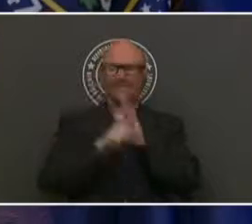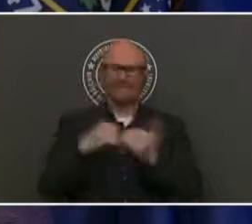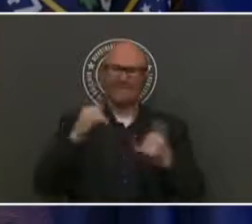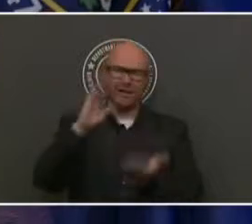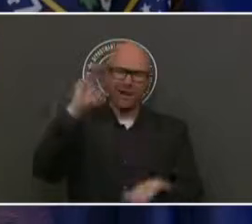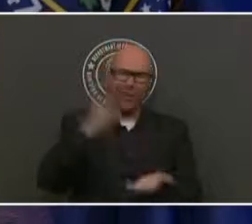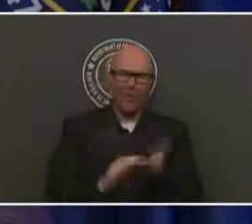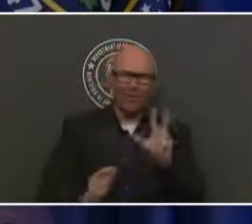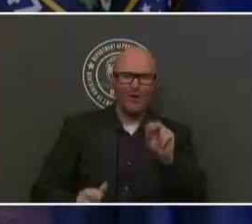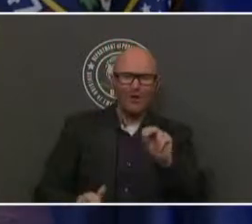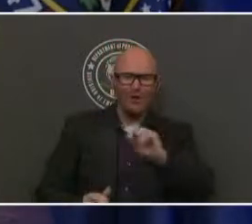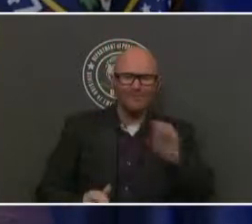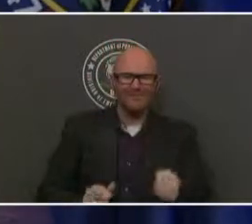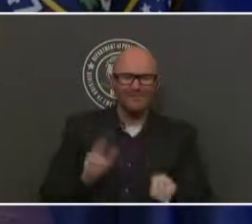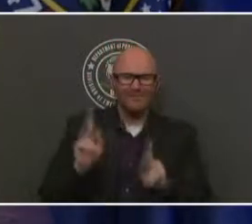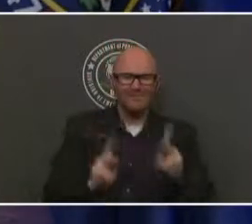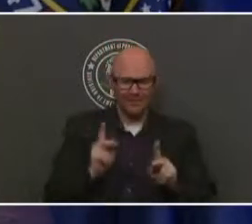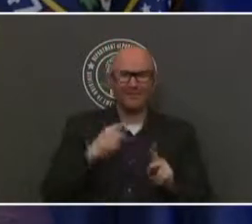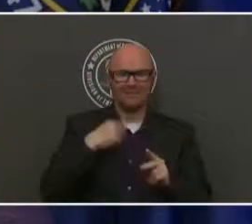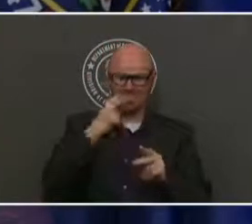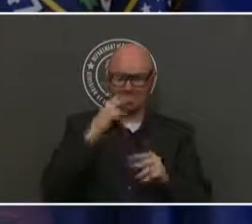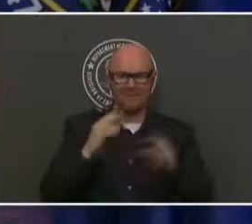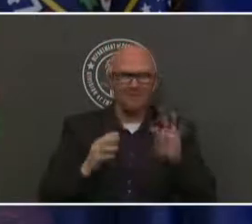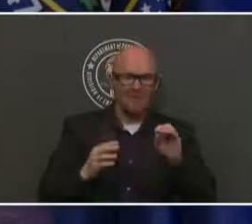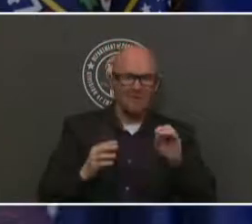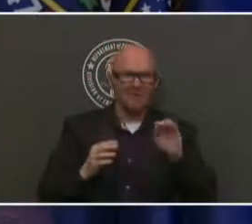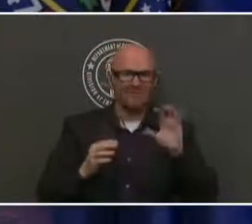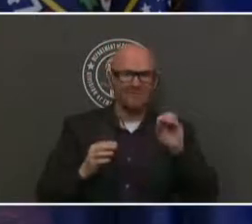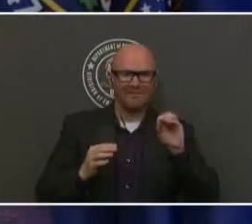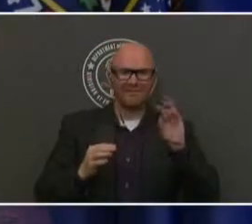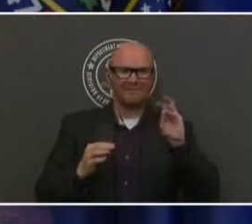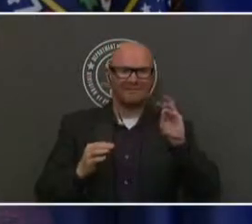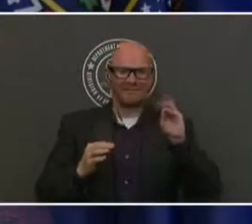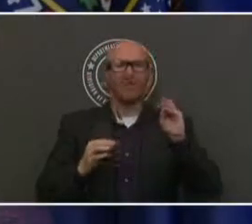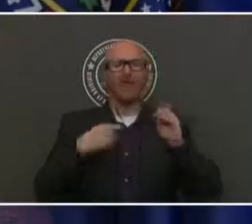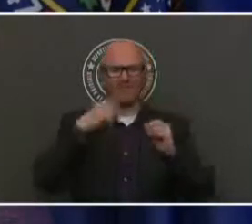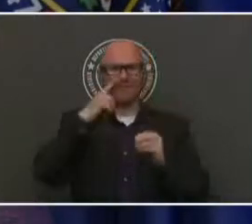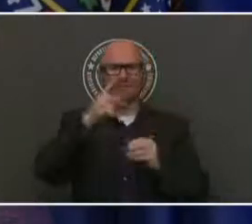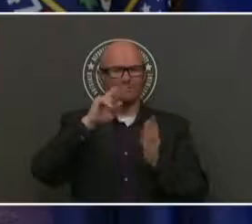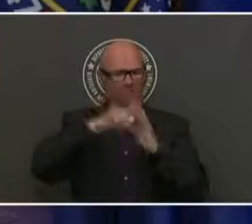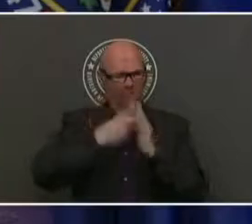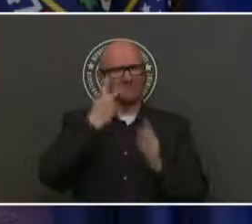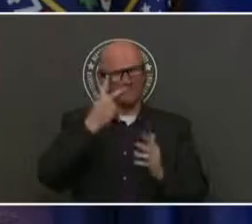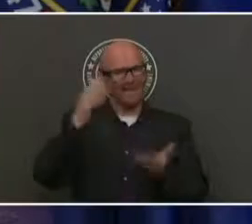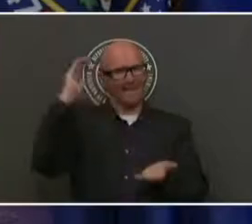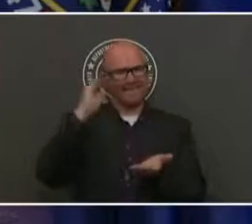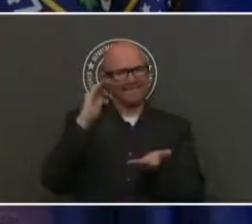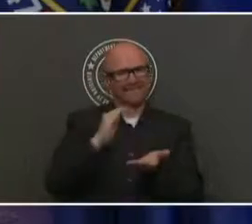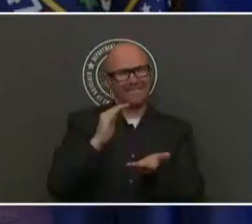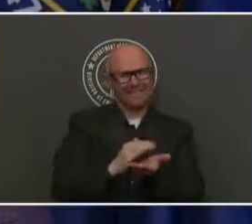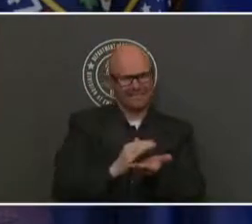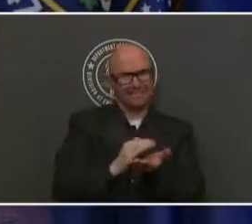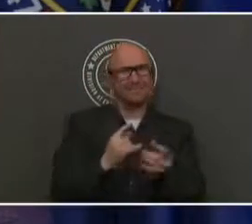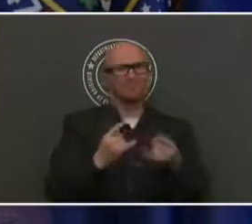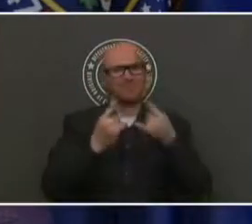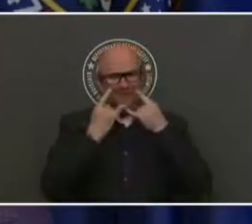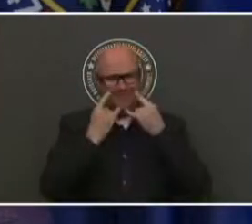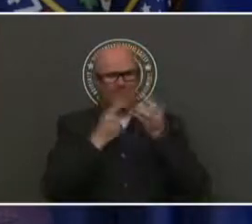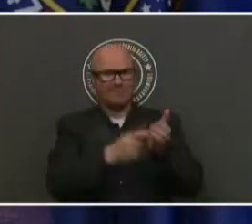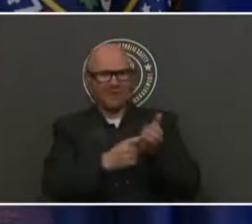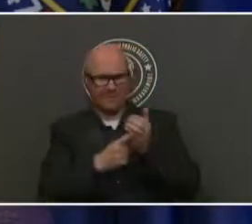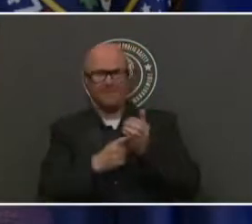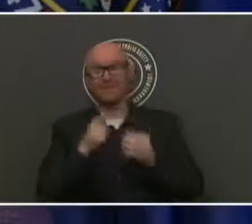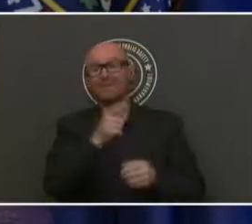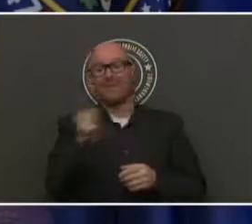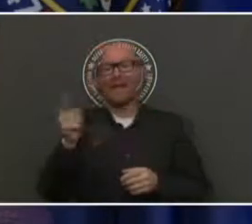those numbers increase, then I think most of those will go away, and I suspect that there will be pressure on those elected officials